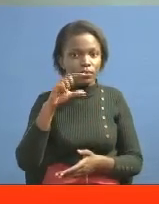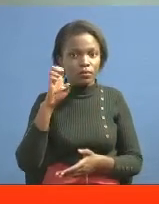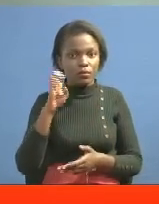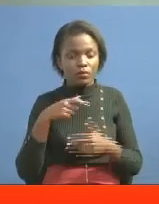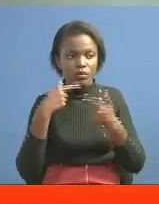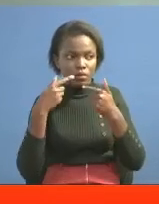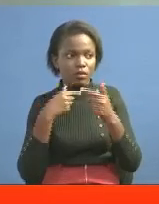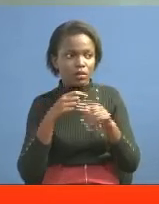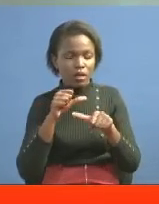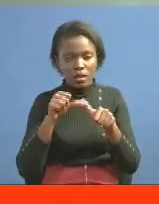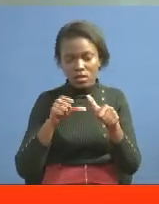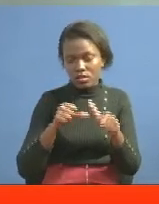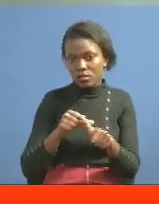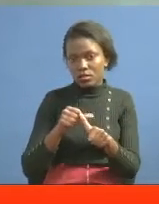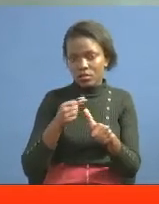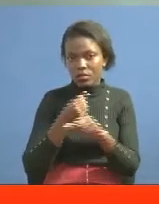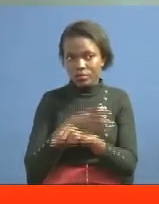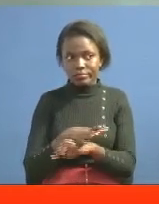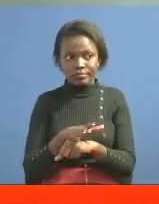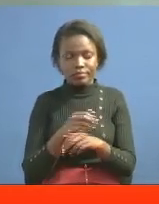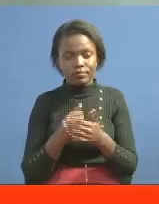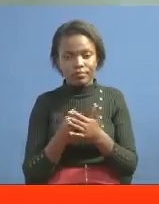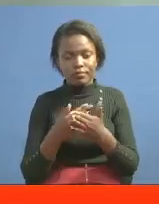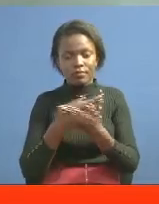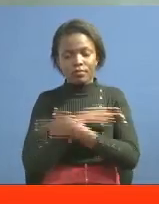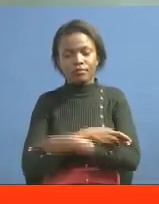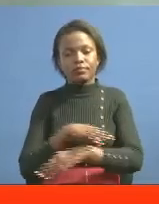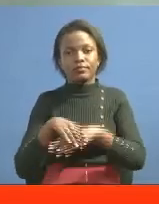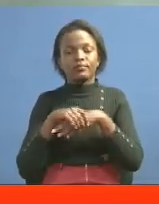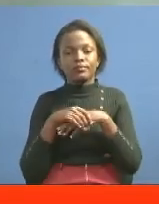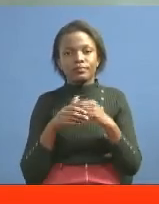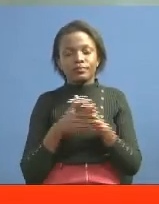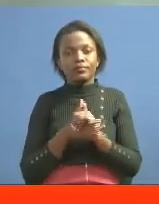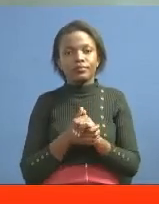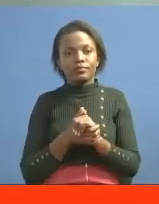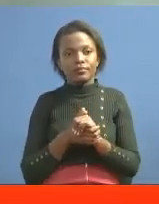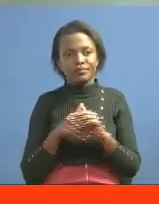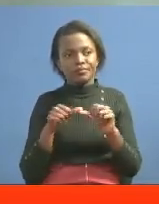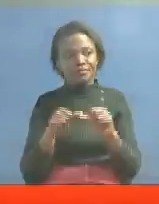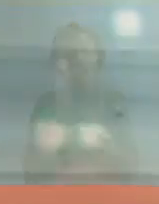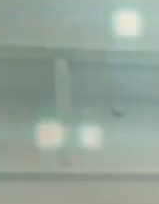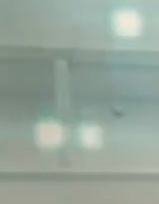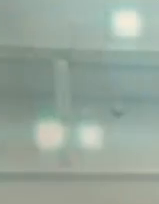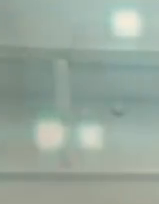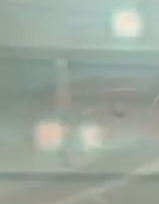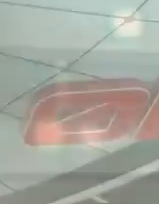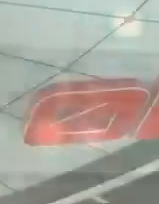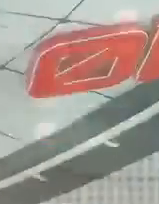COVID-19 economy, as we may call it. But we take a short break. We'll be right back with more news. Don't go anywhere.